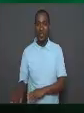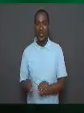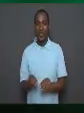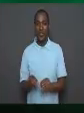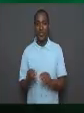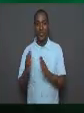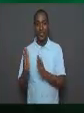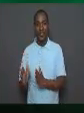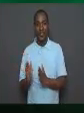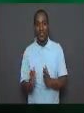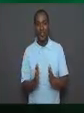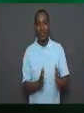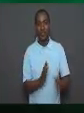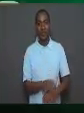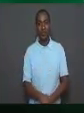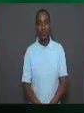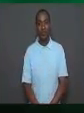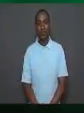Students, let's get ready.